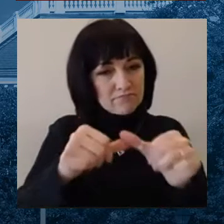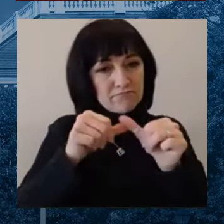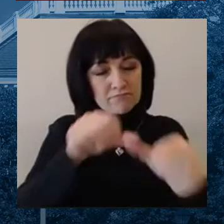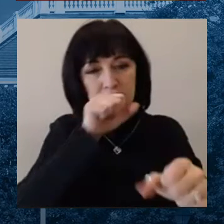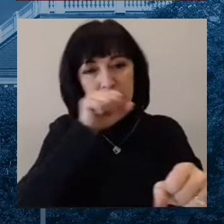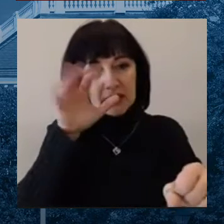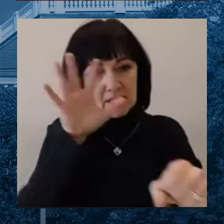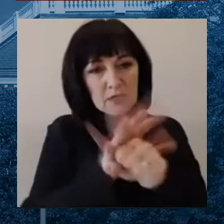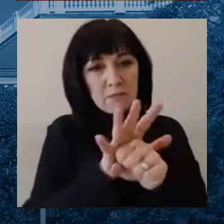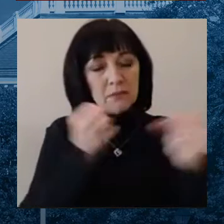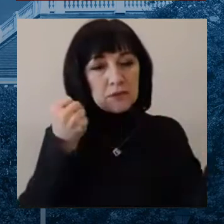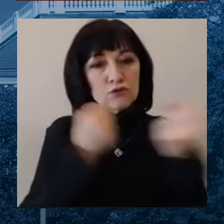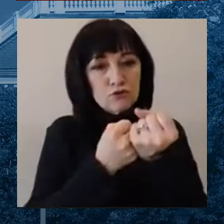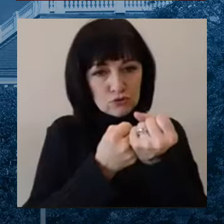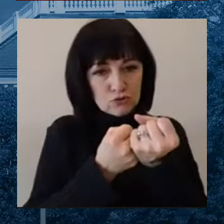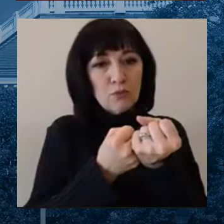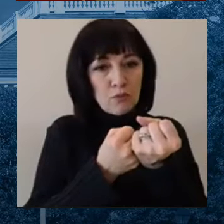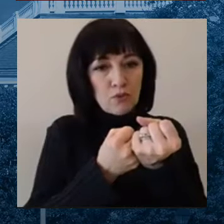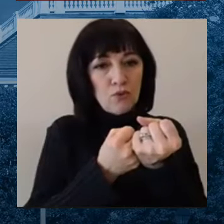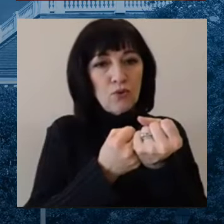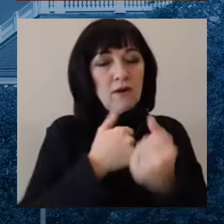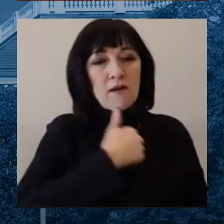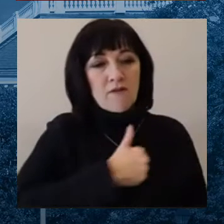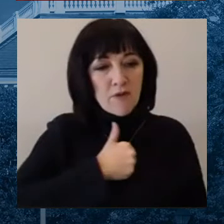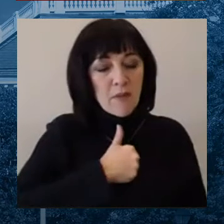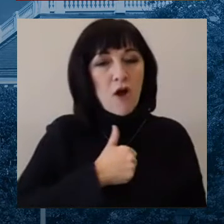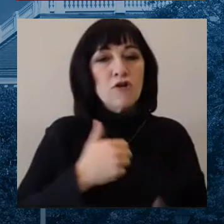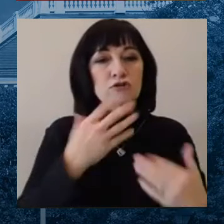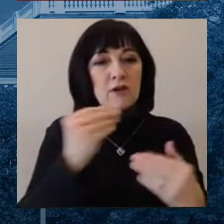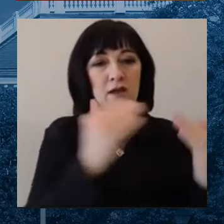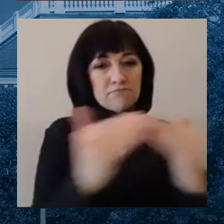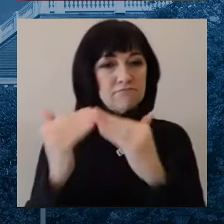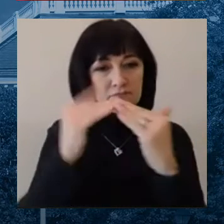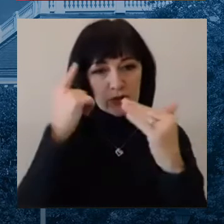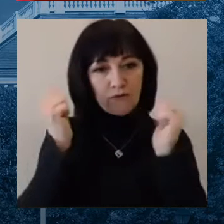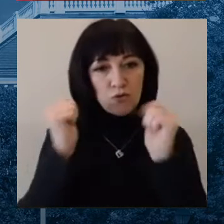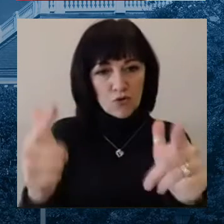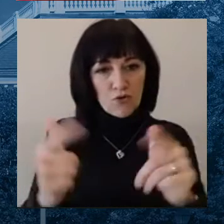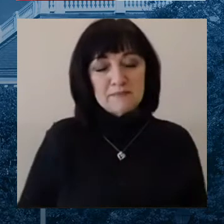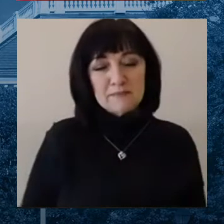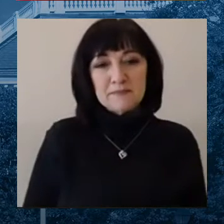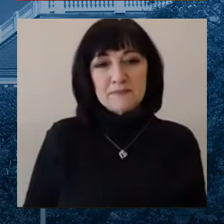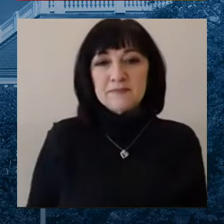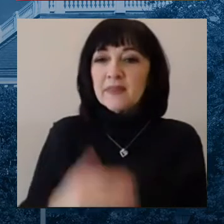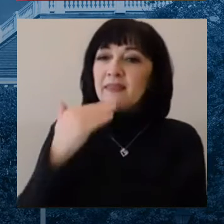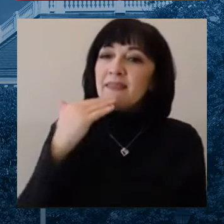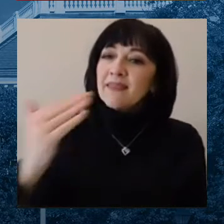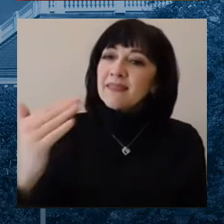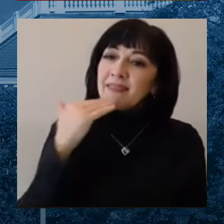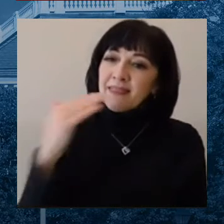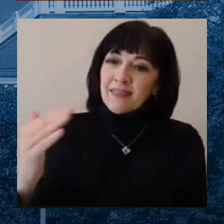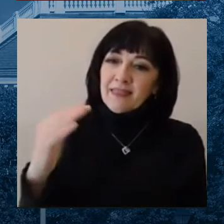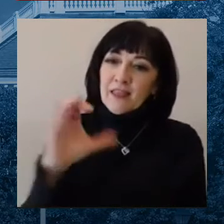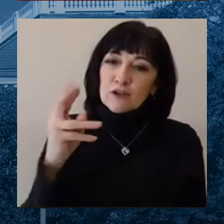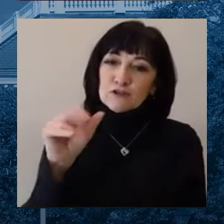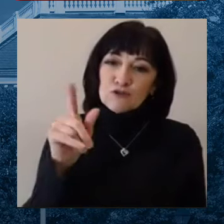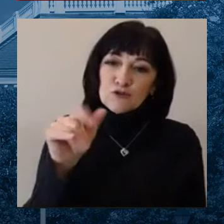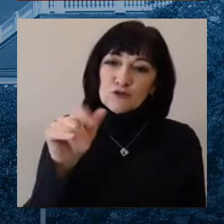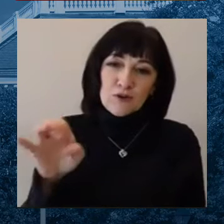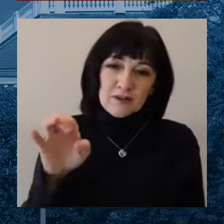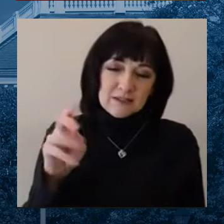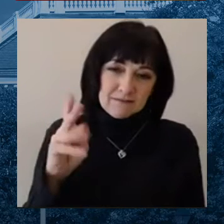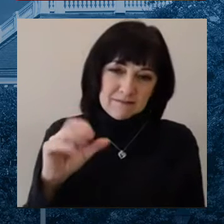in that symbolic gesture of an apology. Thank you. Thank you very much, Charlotte, and well